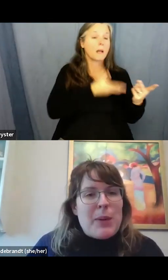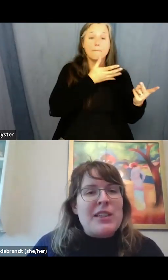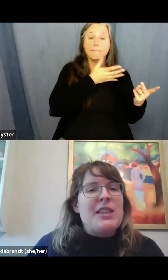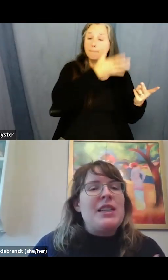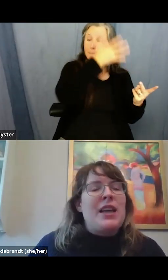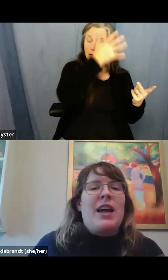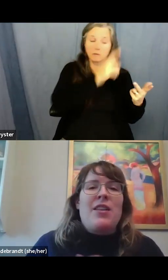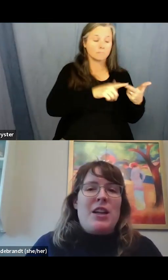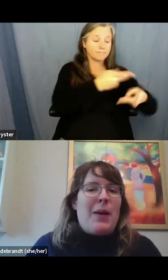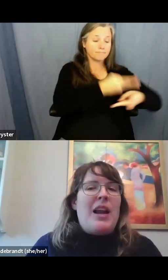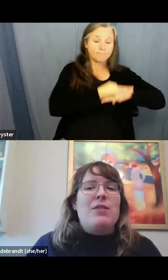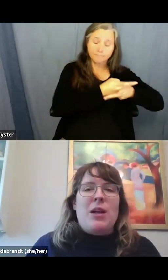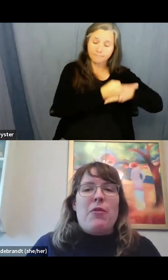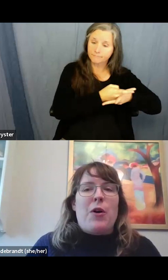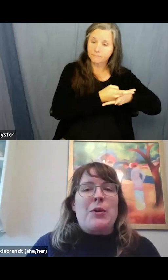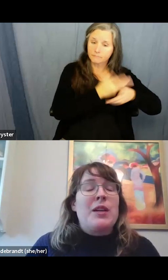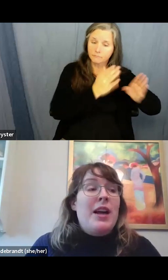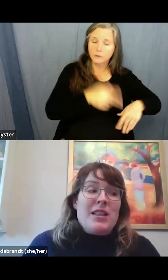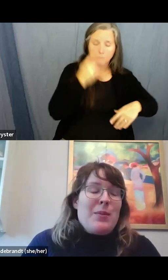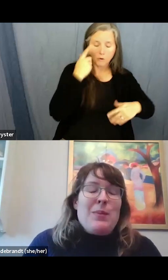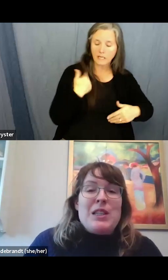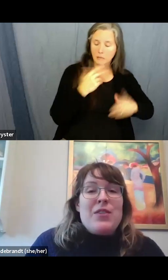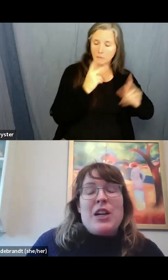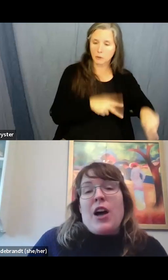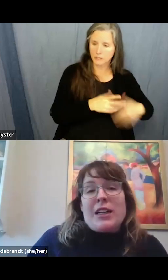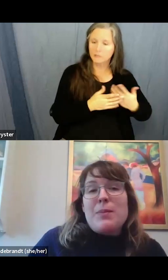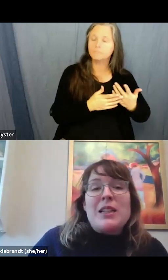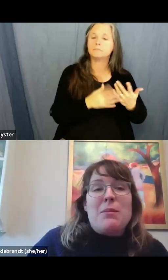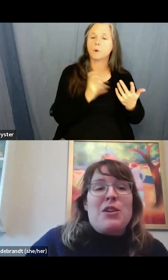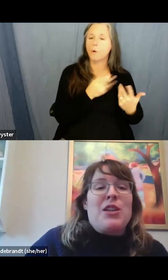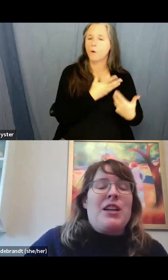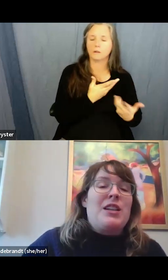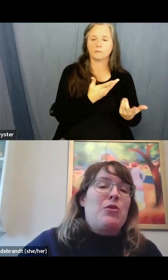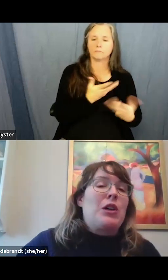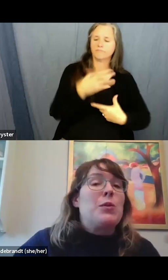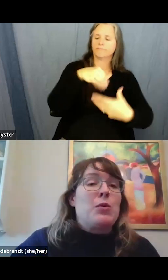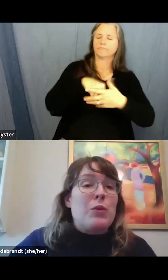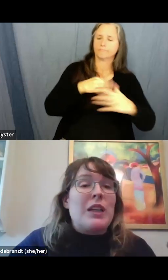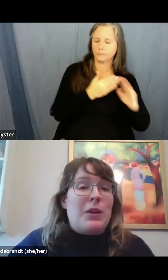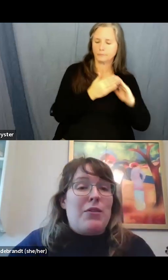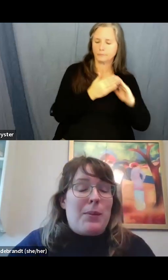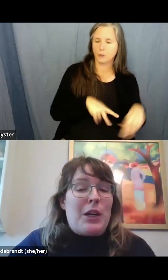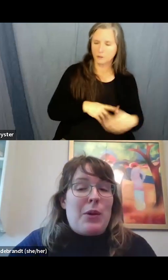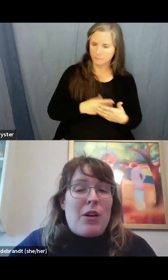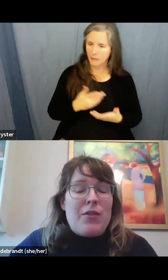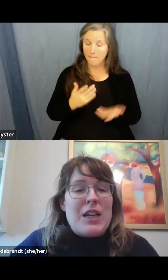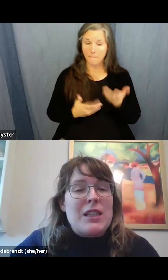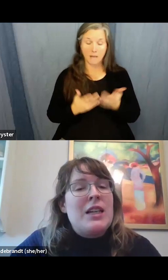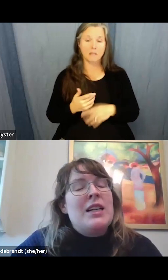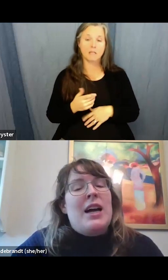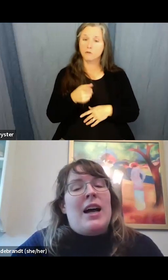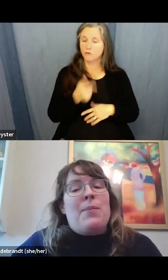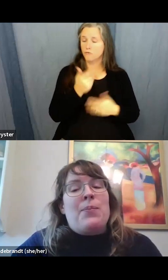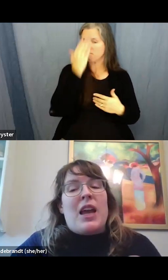all of these policies. And then you might have some folks, and sometimes it's even an unexpected person in a district who is really, really familiar with all of